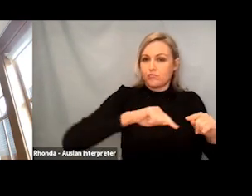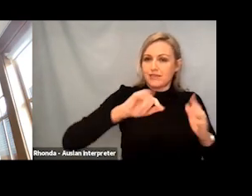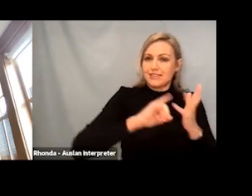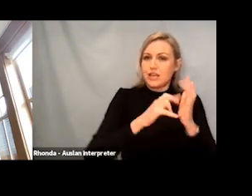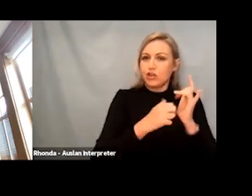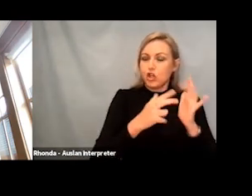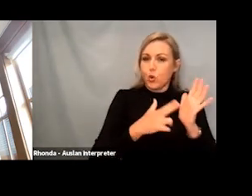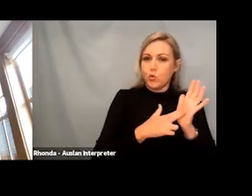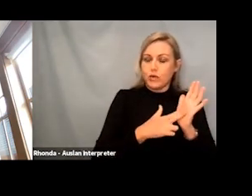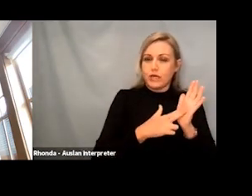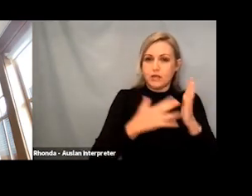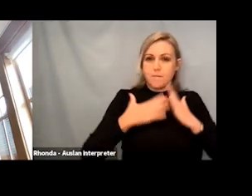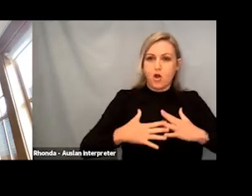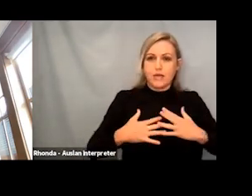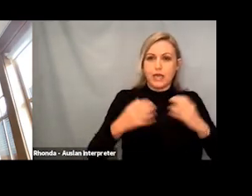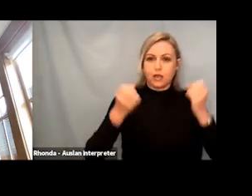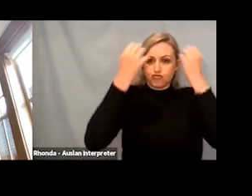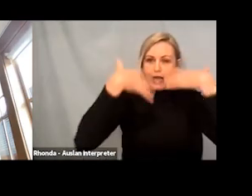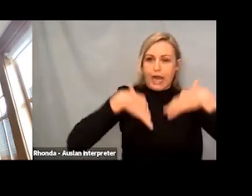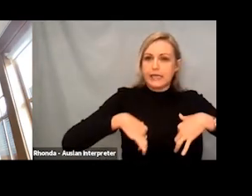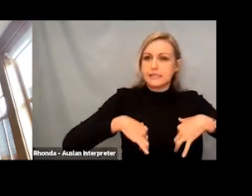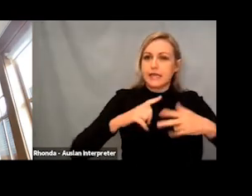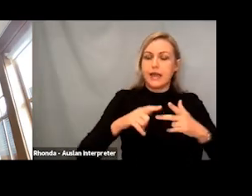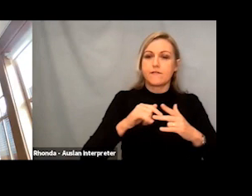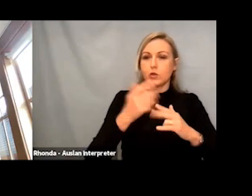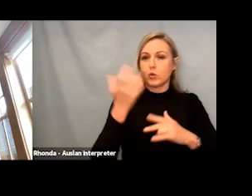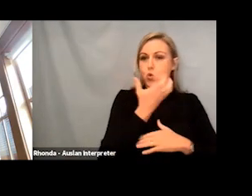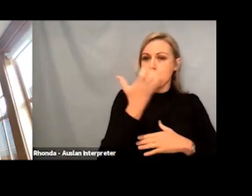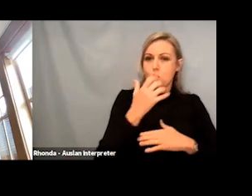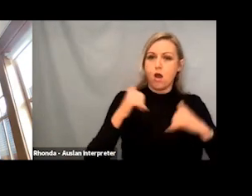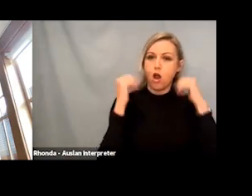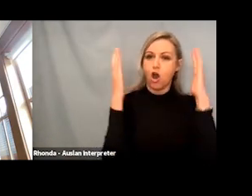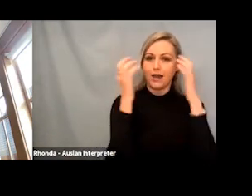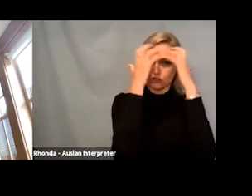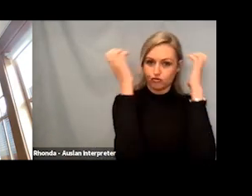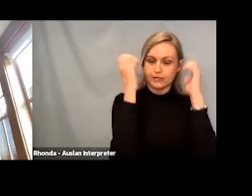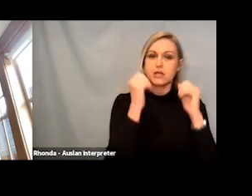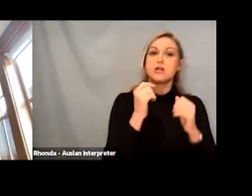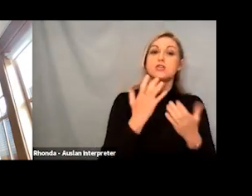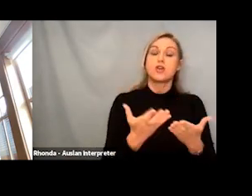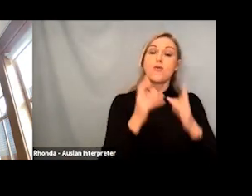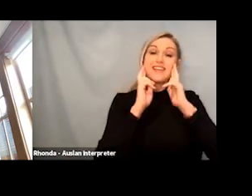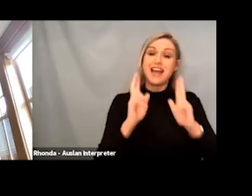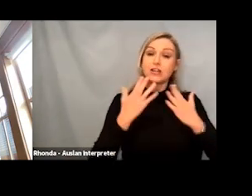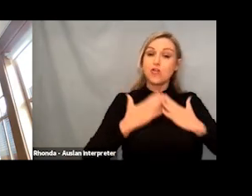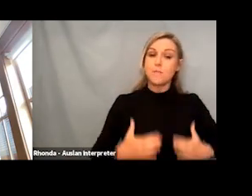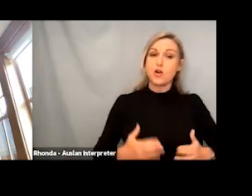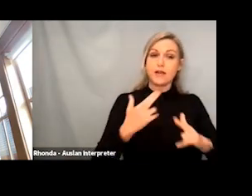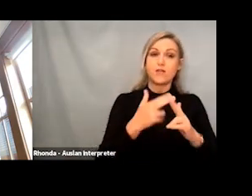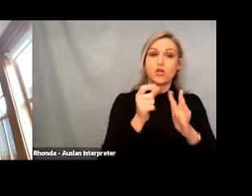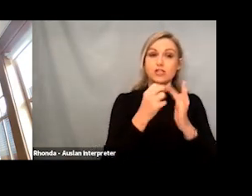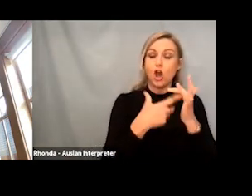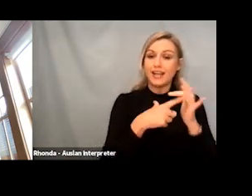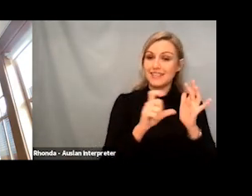serotonin release there. So the context I'm trying to set here is that the natural system, in a sense, that psychedelics hijack